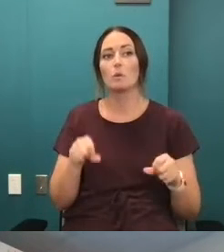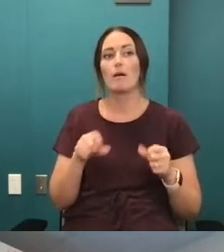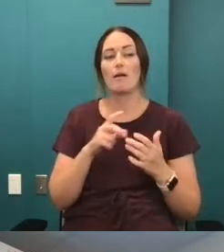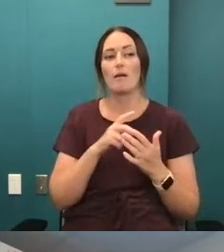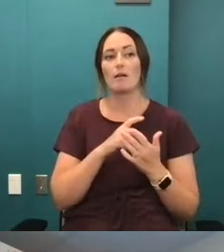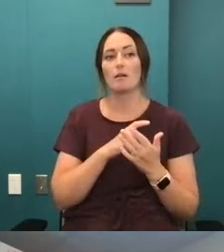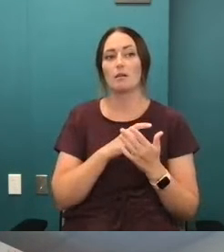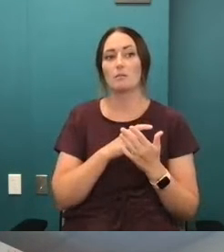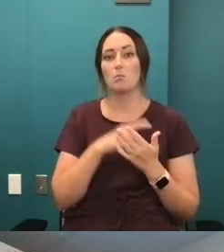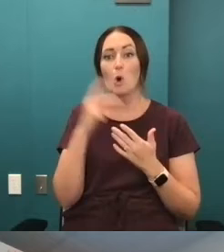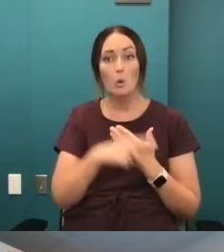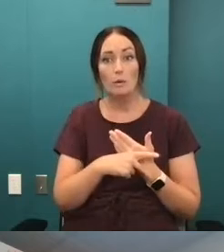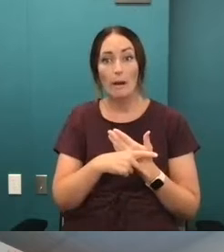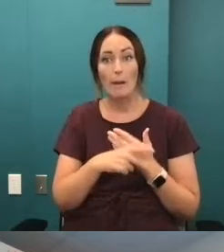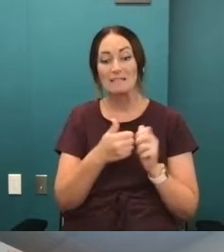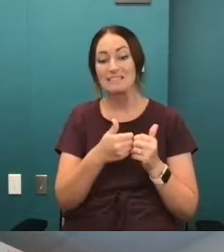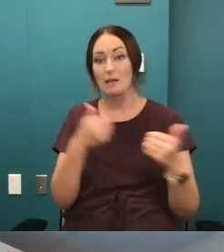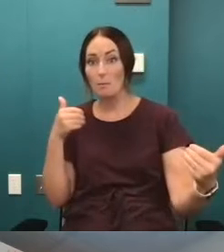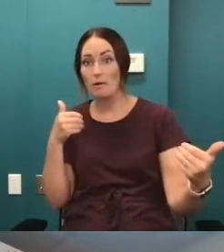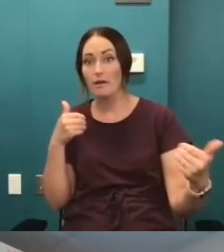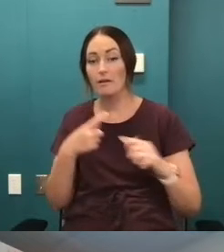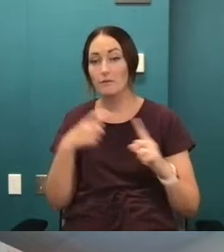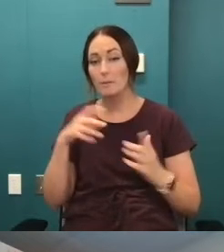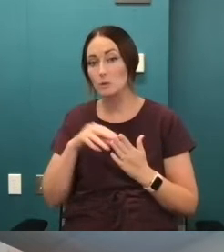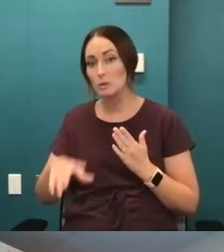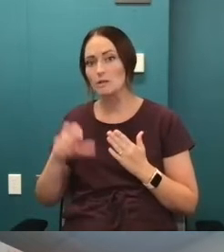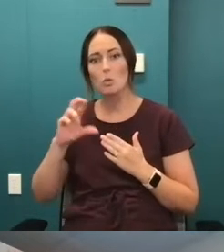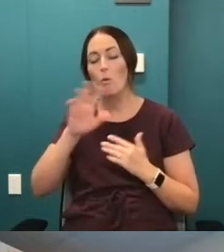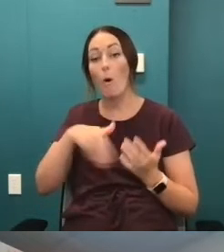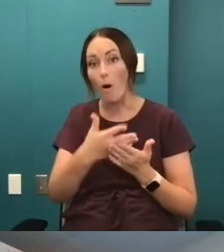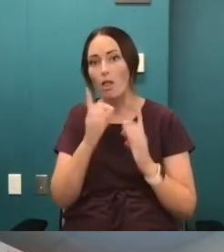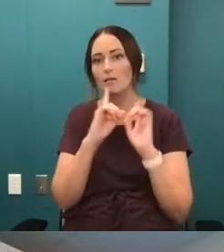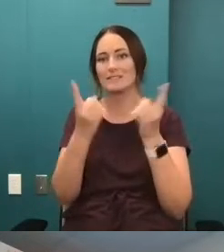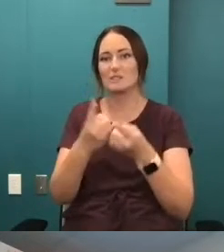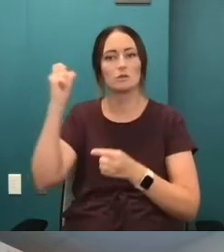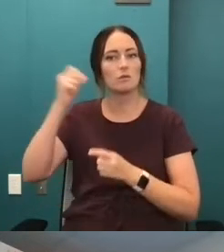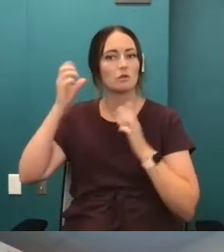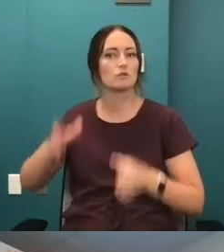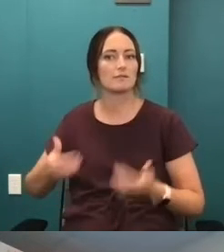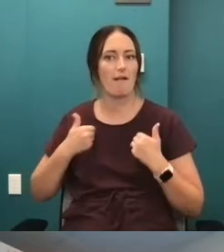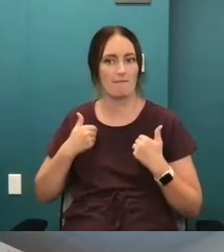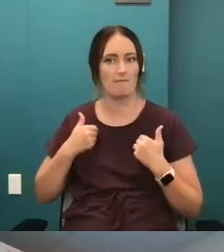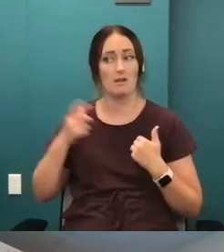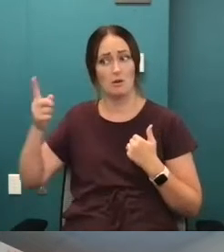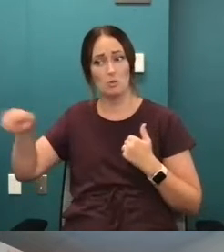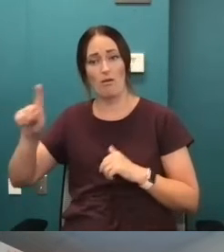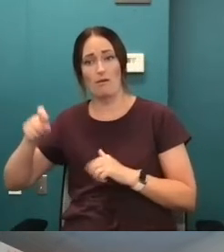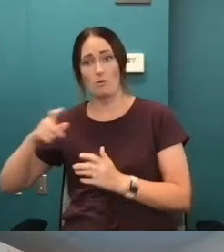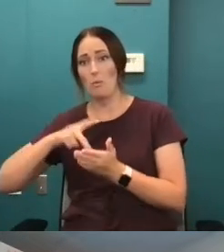program away from the kids, or is this something that all district audiologists would have access to? Do they have to pay for